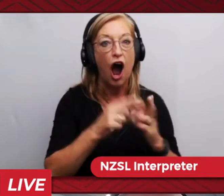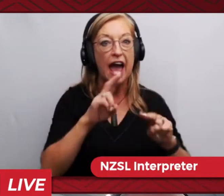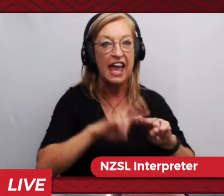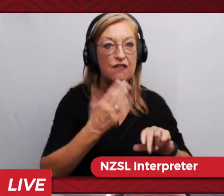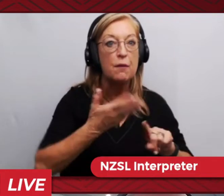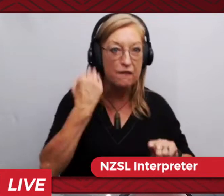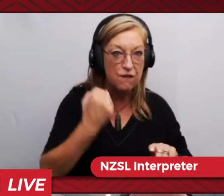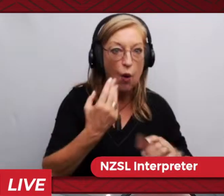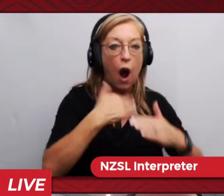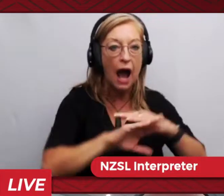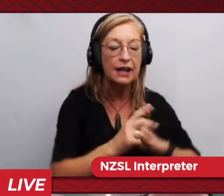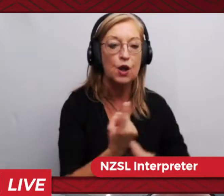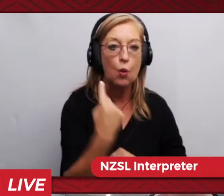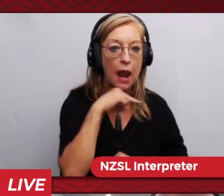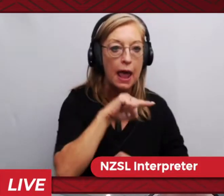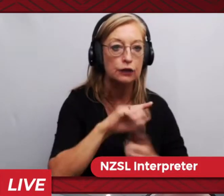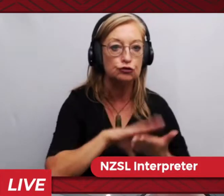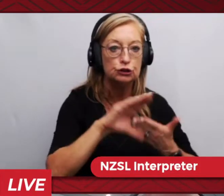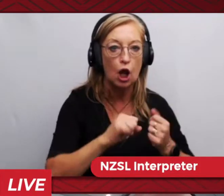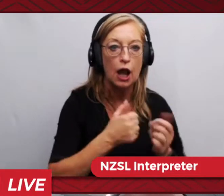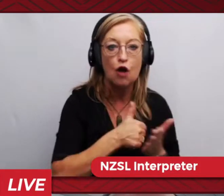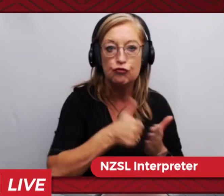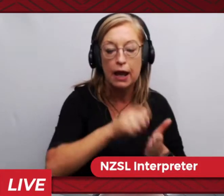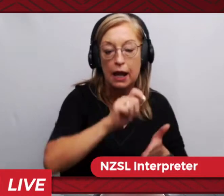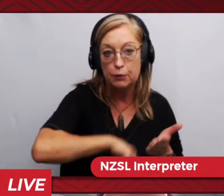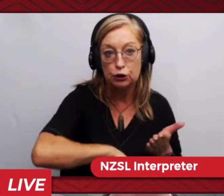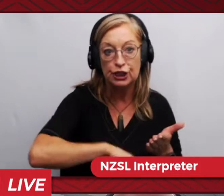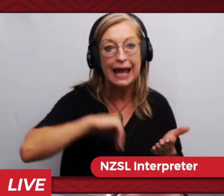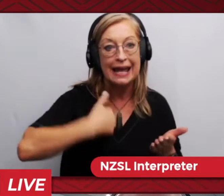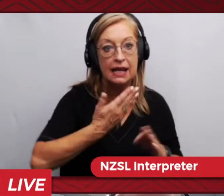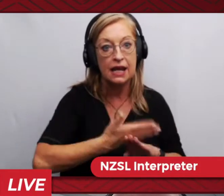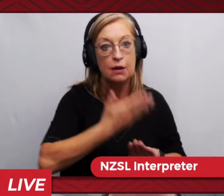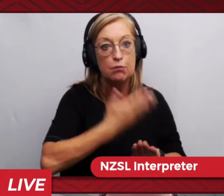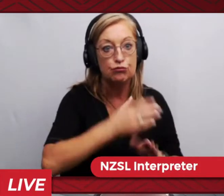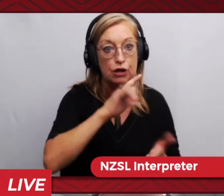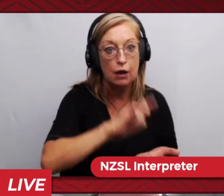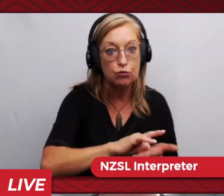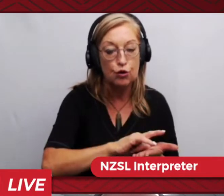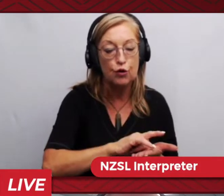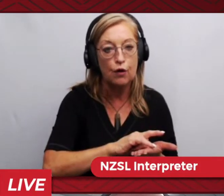they are regular purchases, do we need to get approval before we start doing this again?